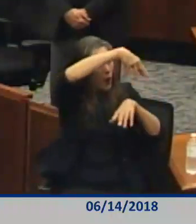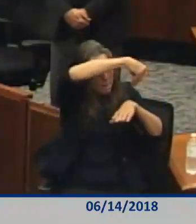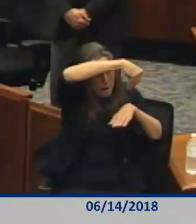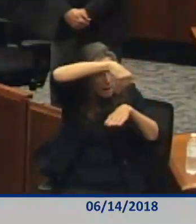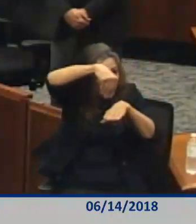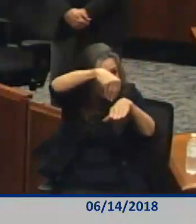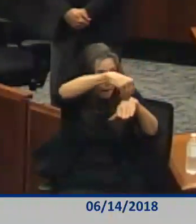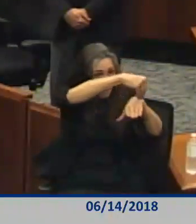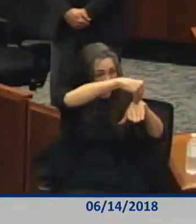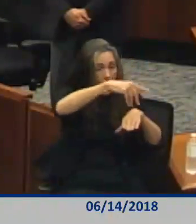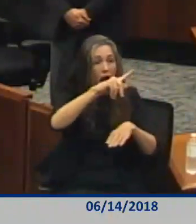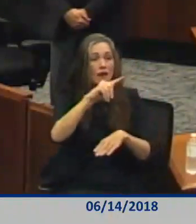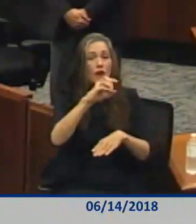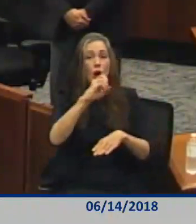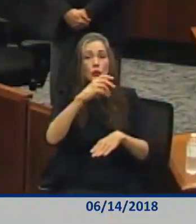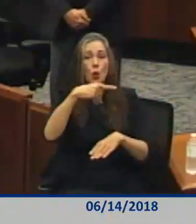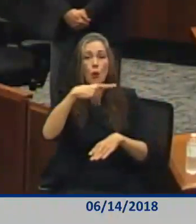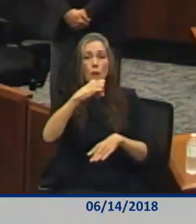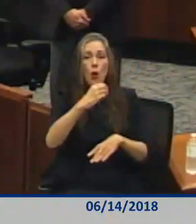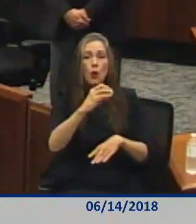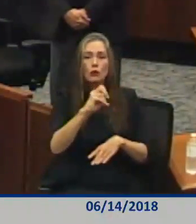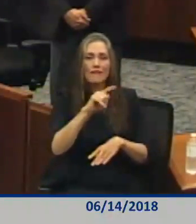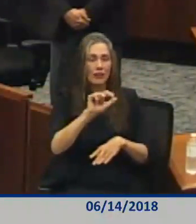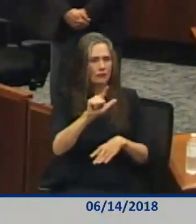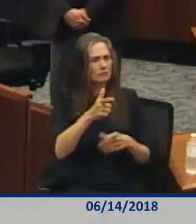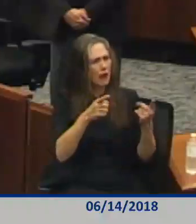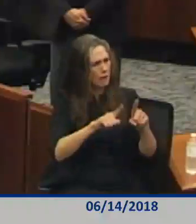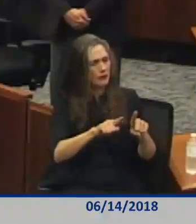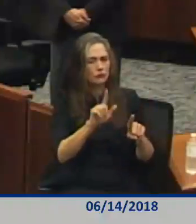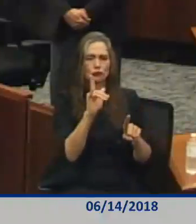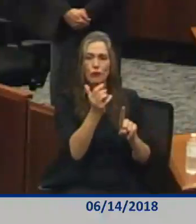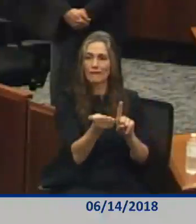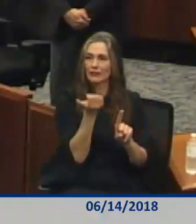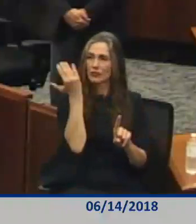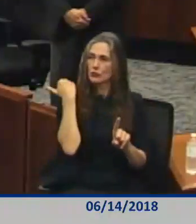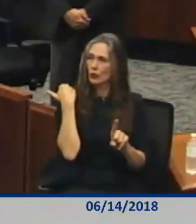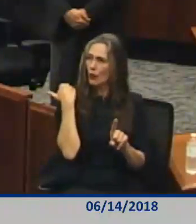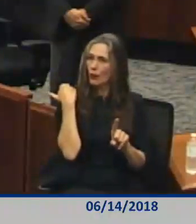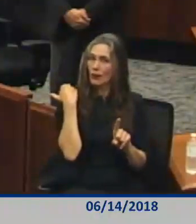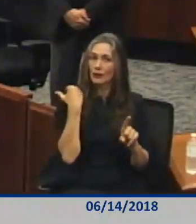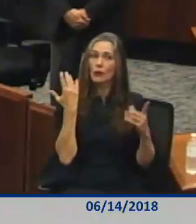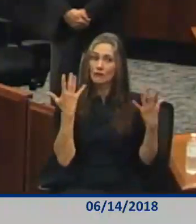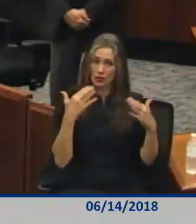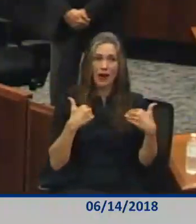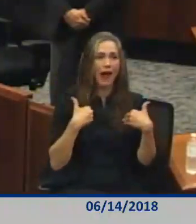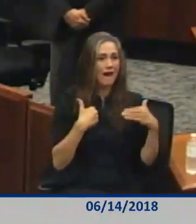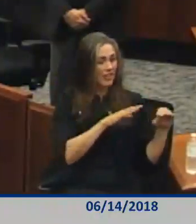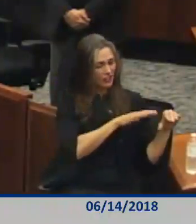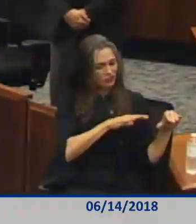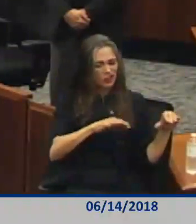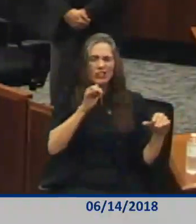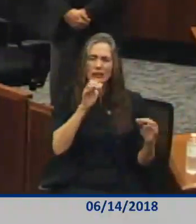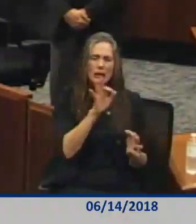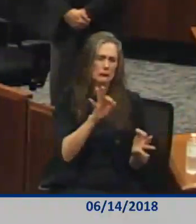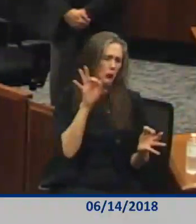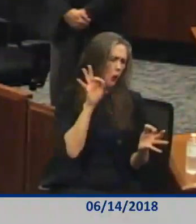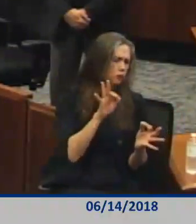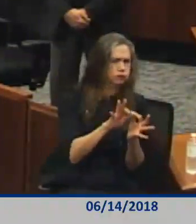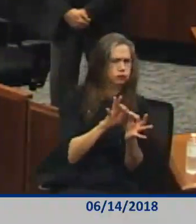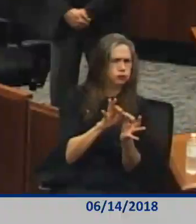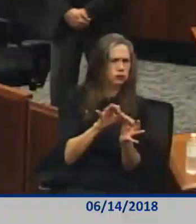that information readily available, but there are data sources available. Like, for example, unrelated to the debris